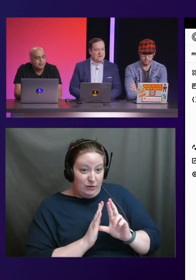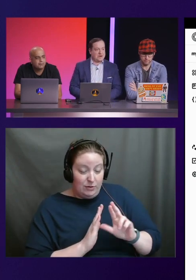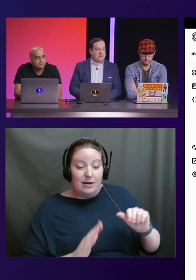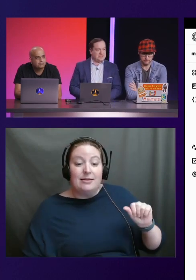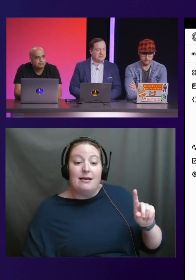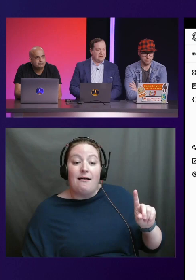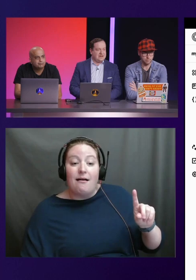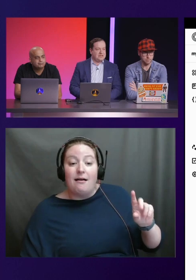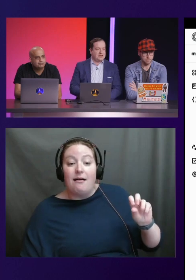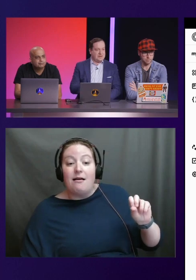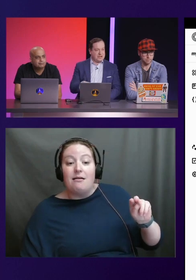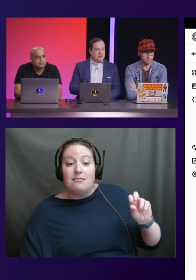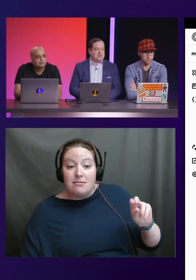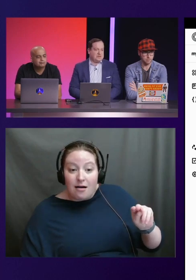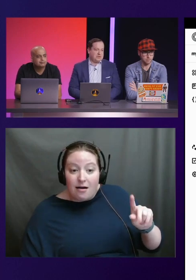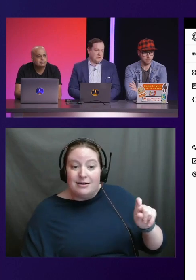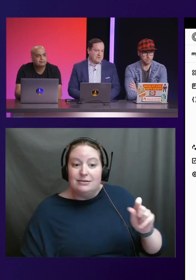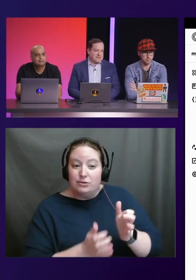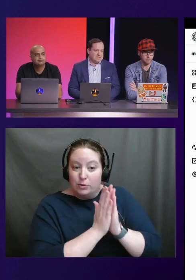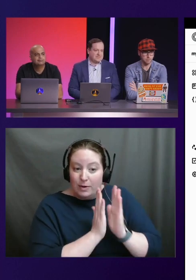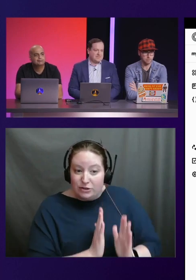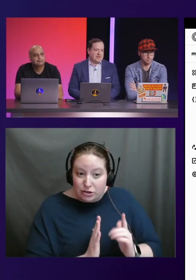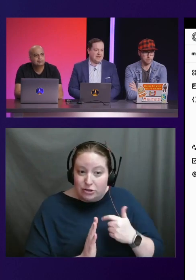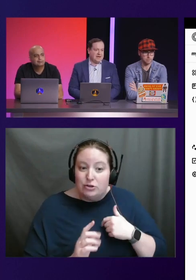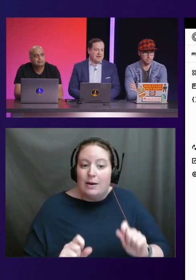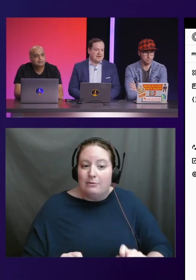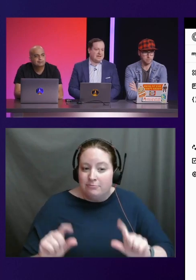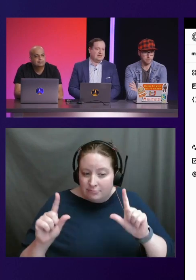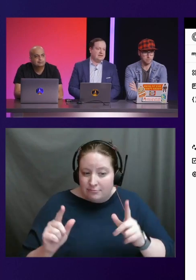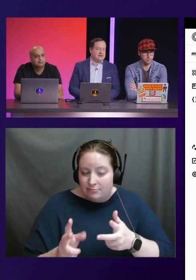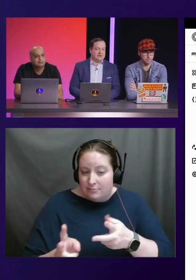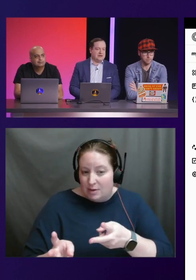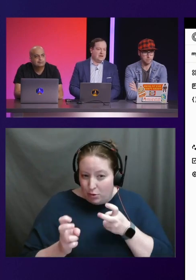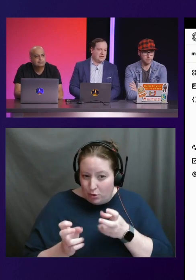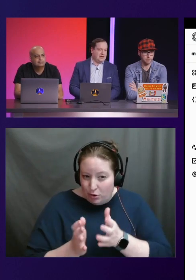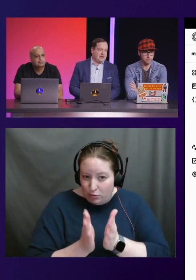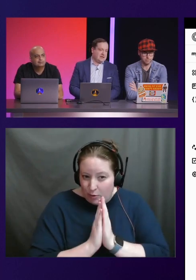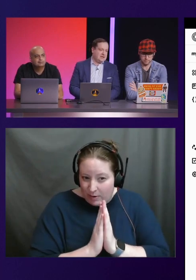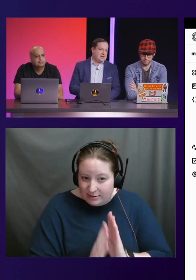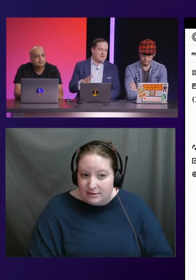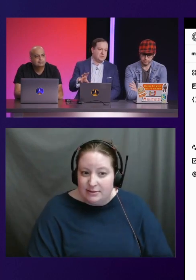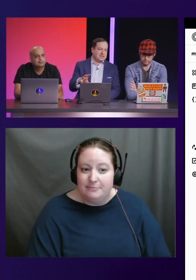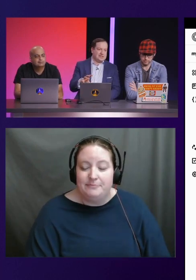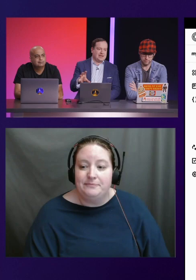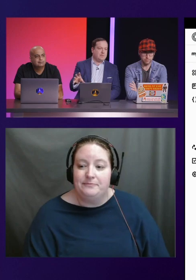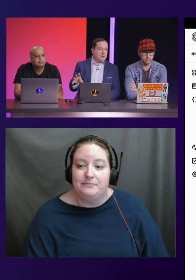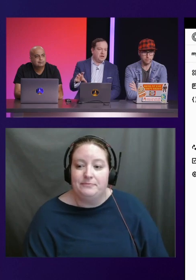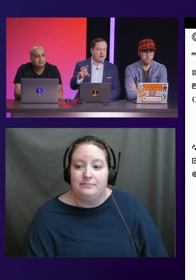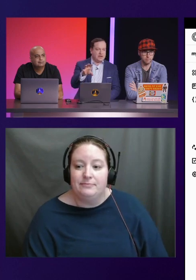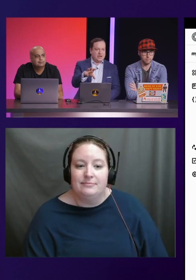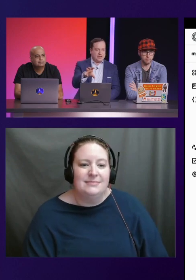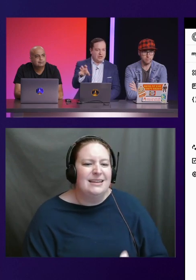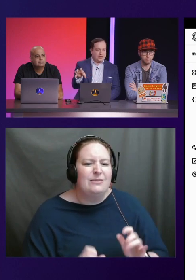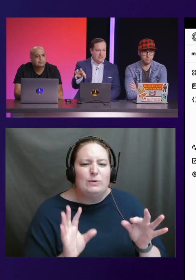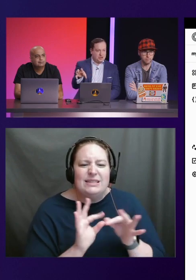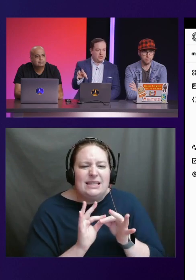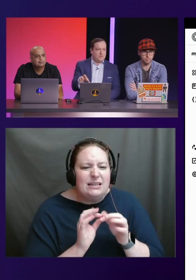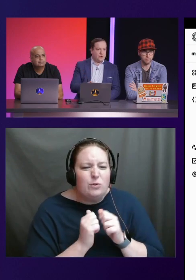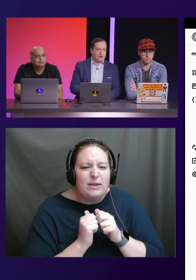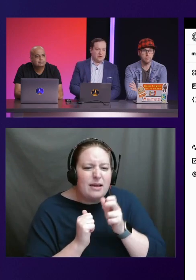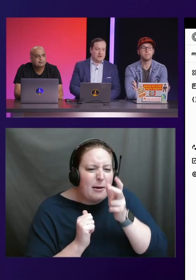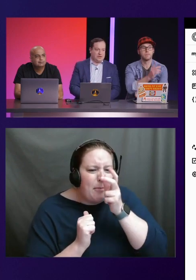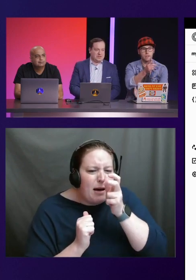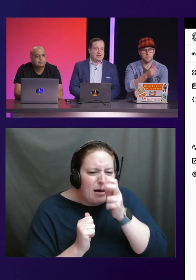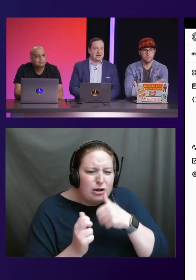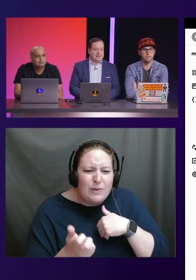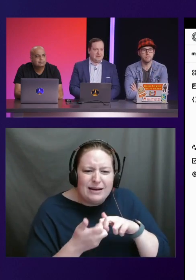the requester. So I'm going to go into the pull request. And again, I can, if this was linked to like a bug that you had an issue